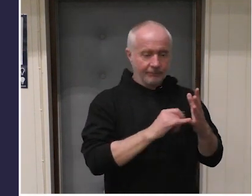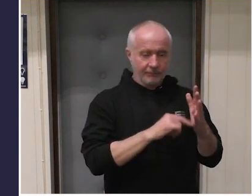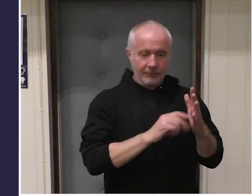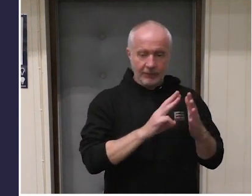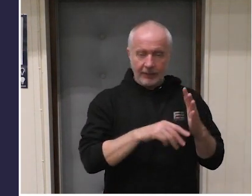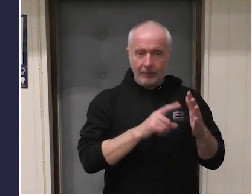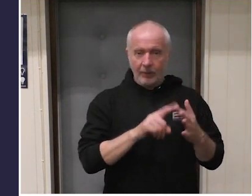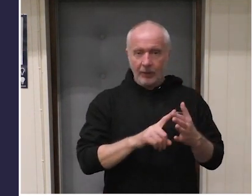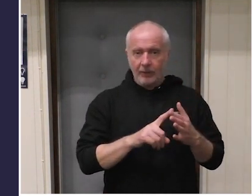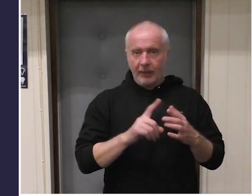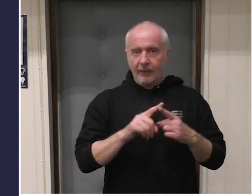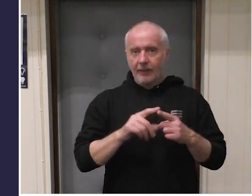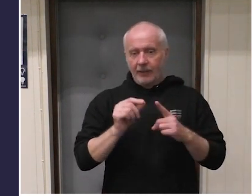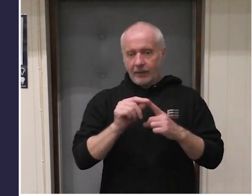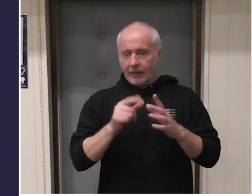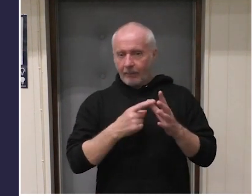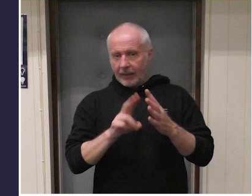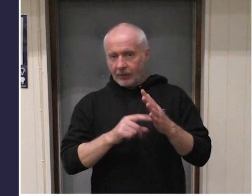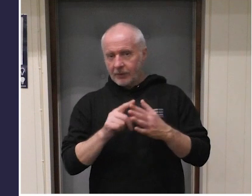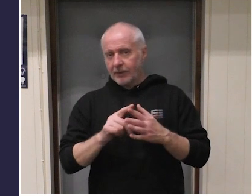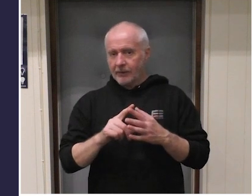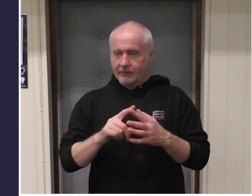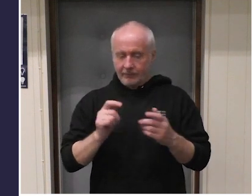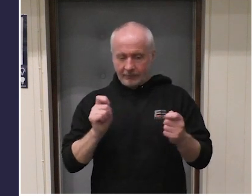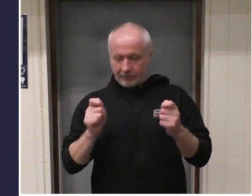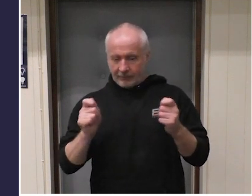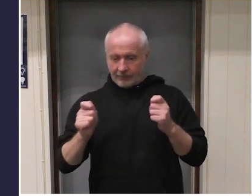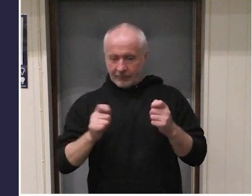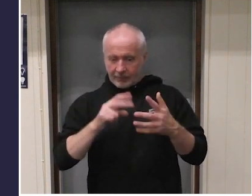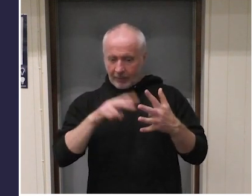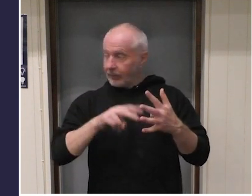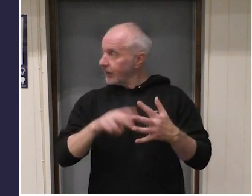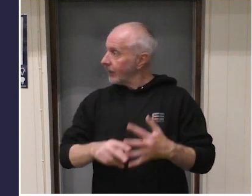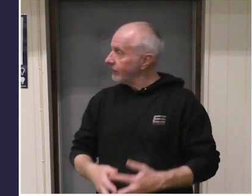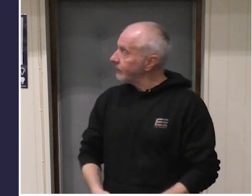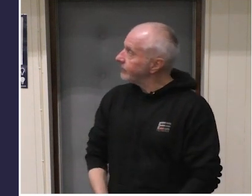the Panglossian Paradigm, a critique of the adaptionist program. So I'm going to read out that